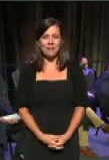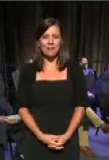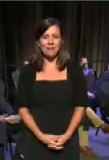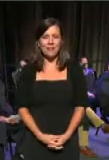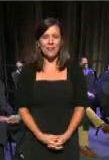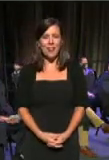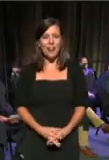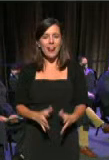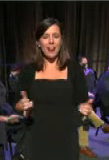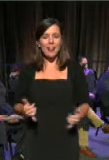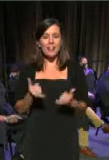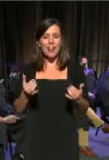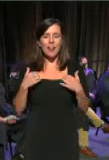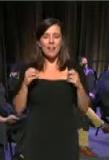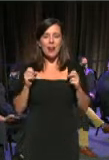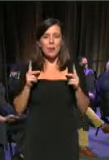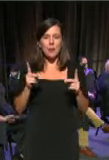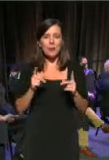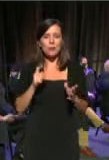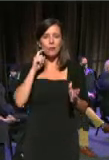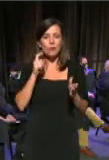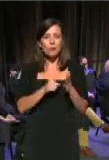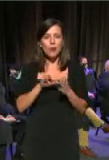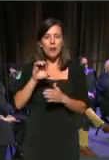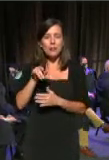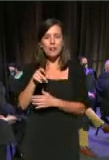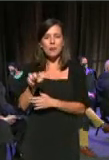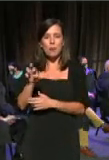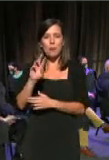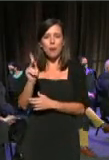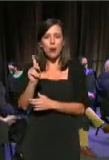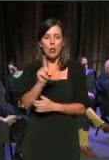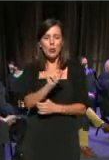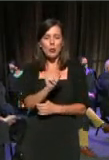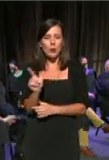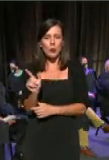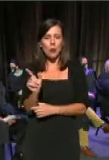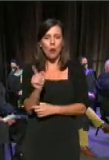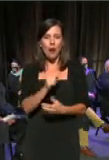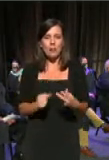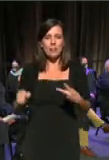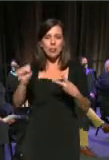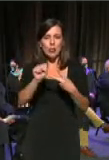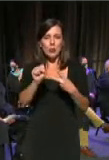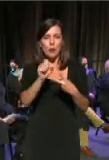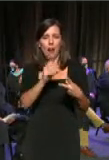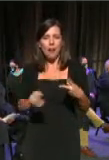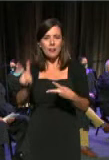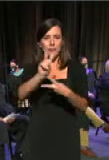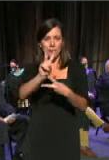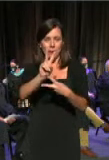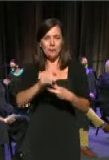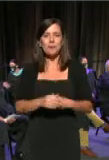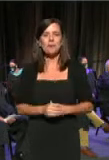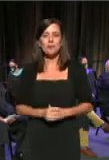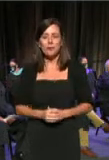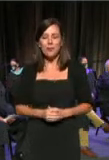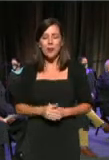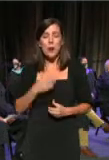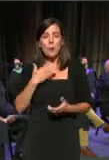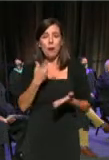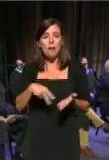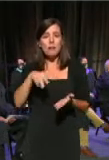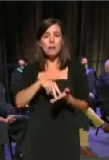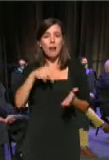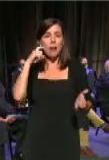I'd like to take this opportunity to recognize Cypress Park High School 2021 salutatorian and valedictorian. Please stand